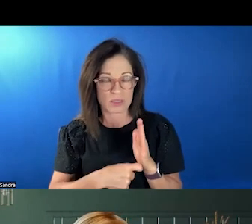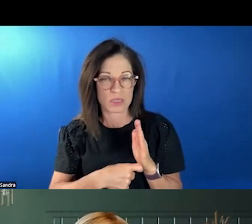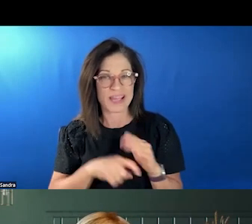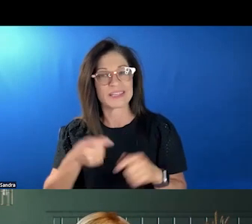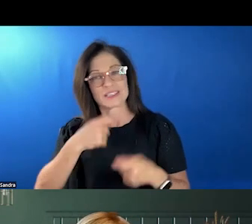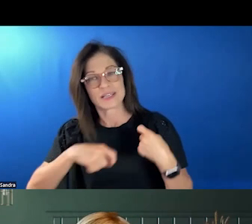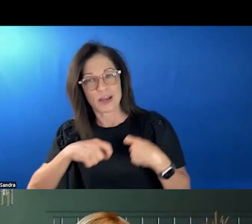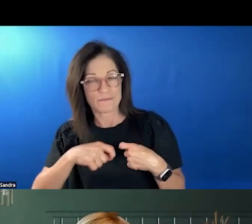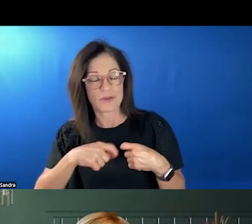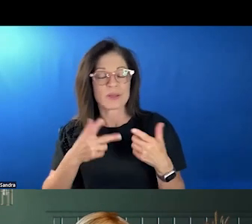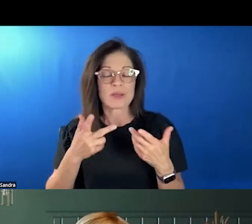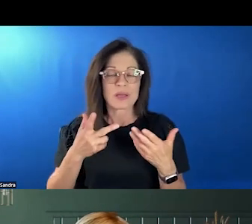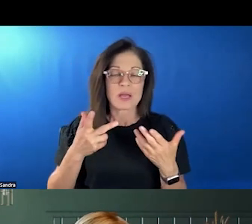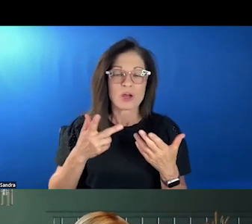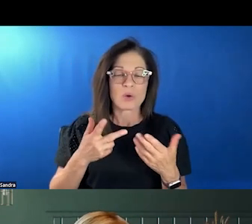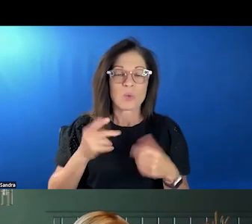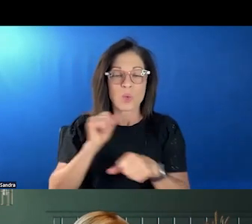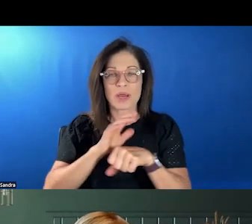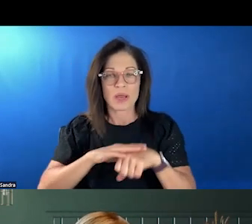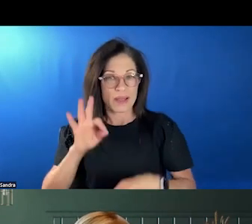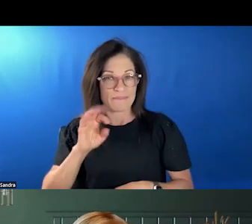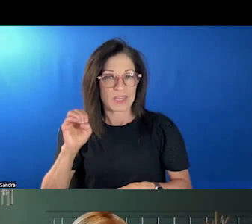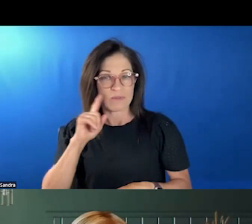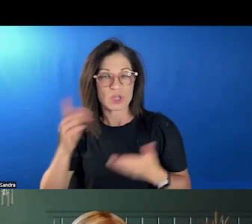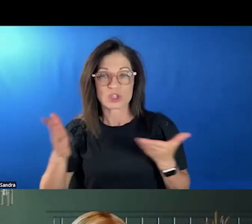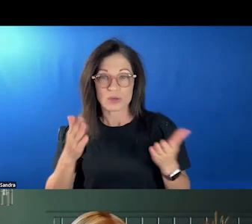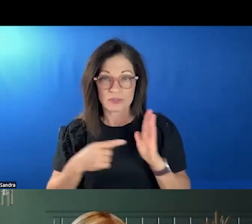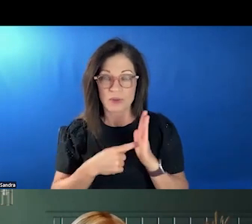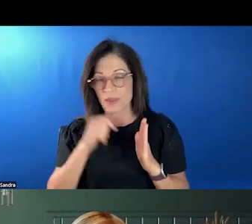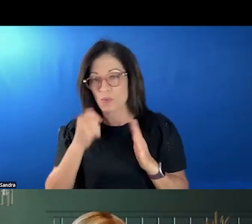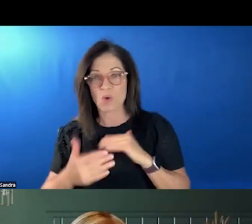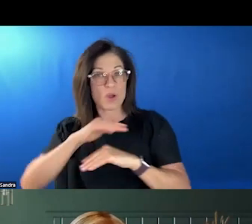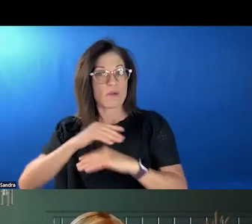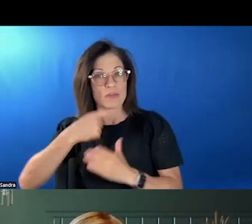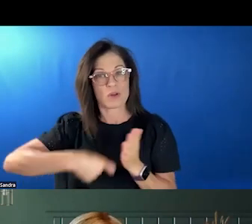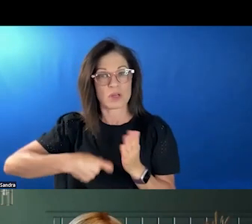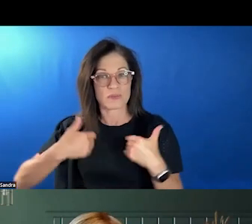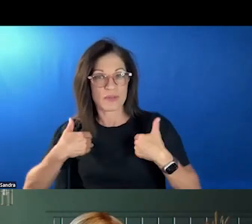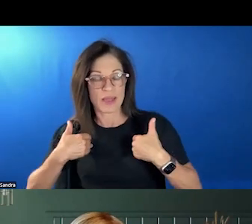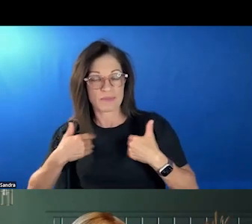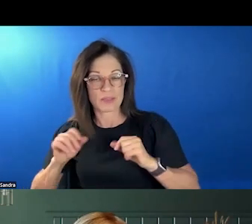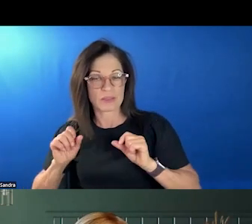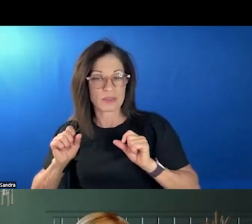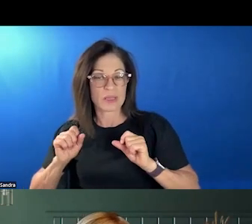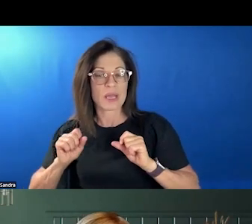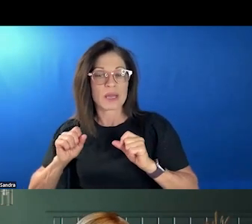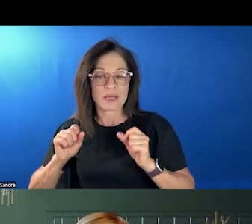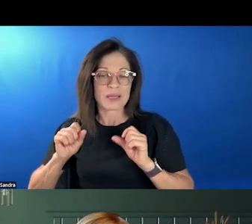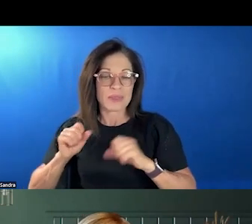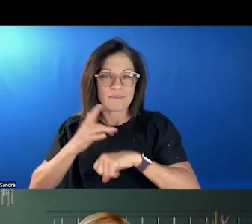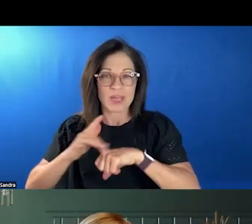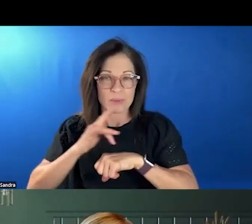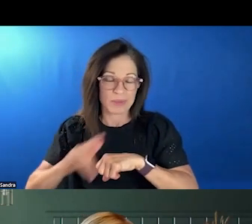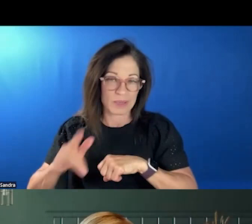a fee-for-service type of model that doesn't cover the cost of having the capacity available